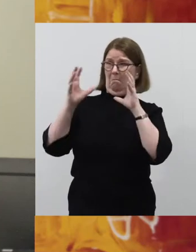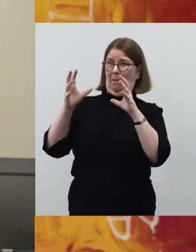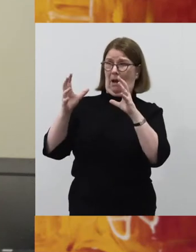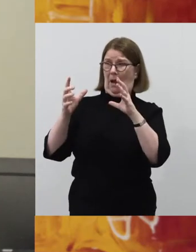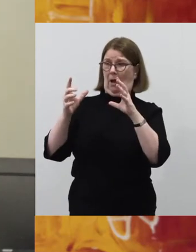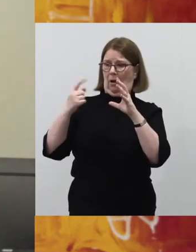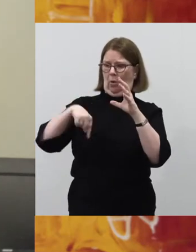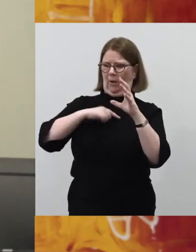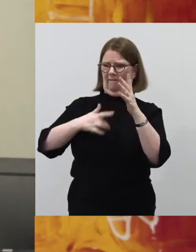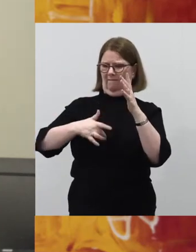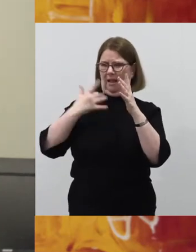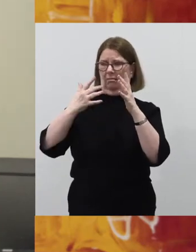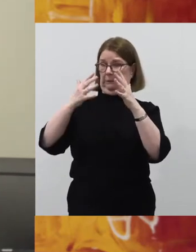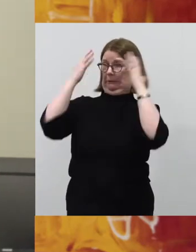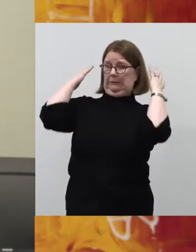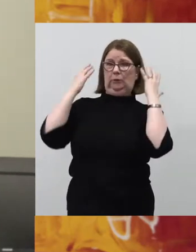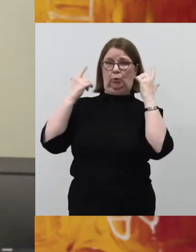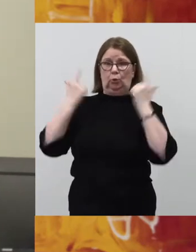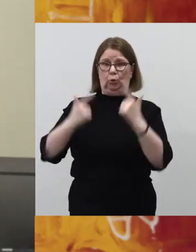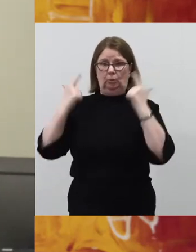most powerful and distressing aspects of our lives.